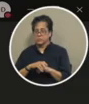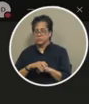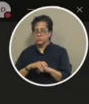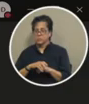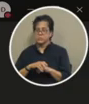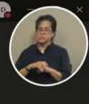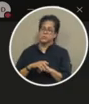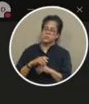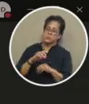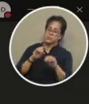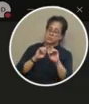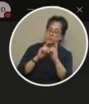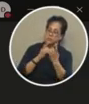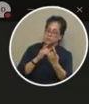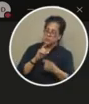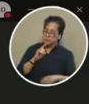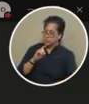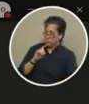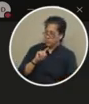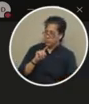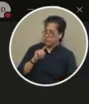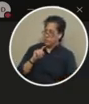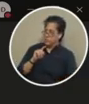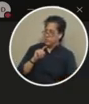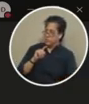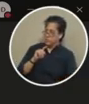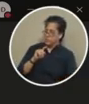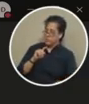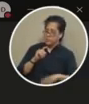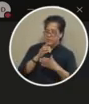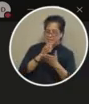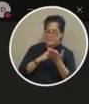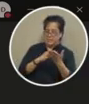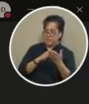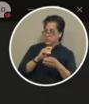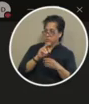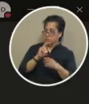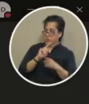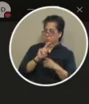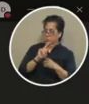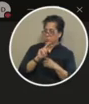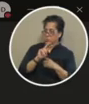The other question a couple questions in section 2,